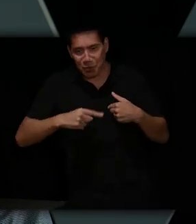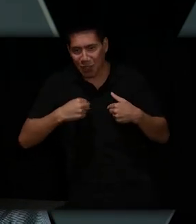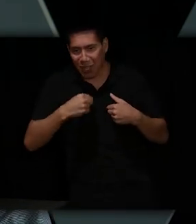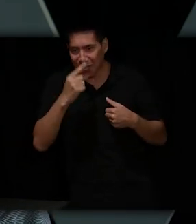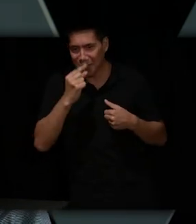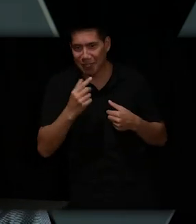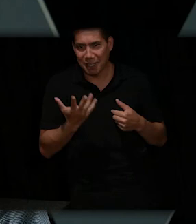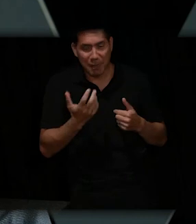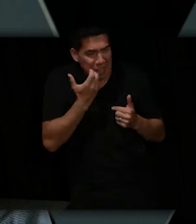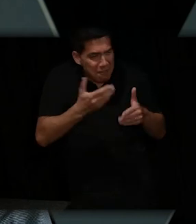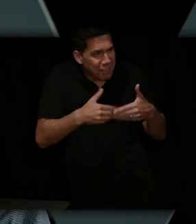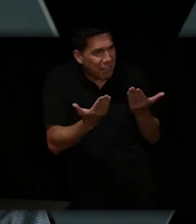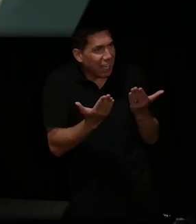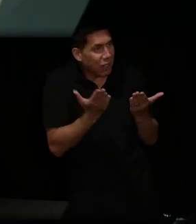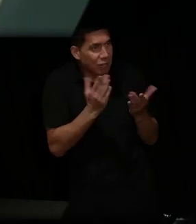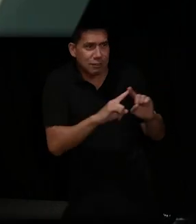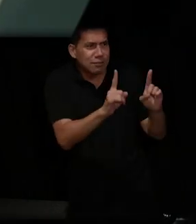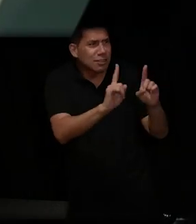day was very different.